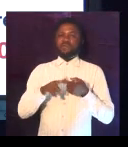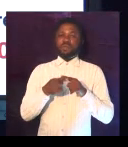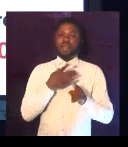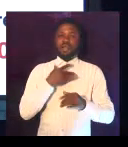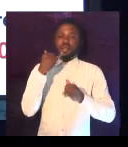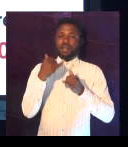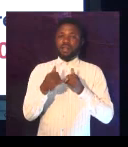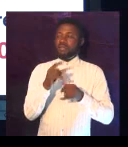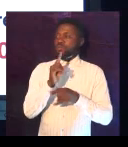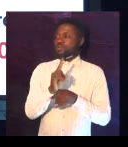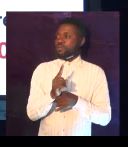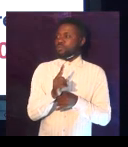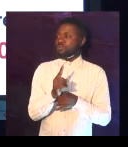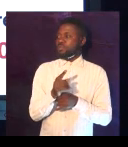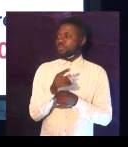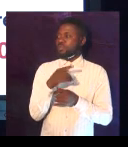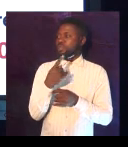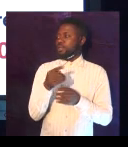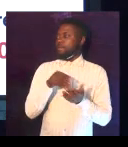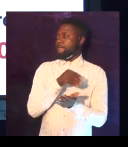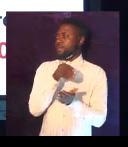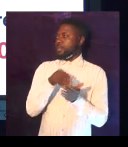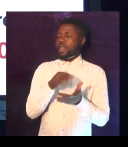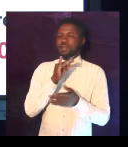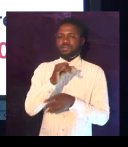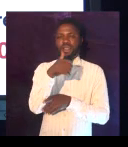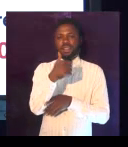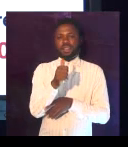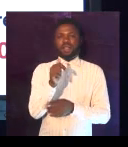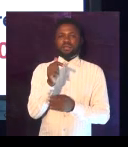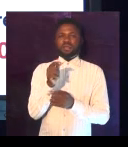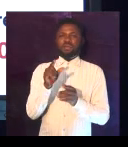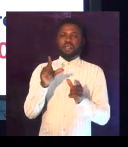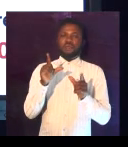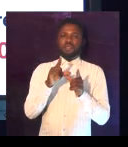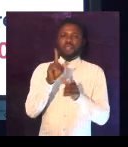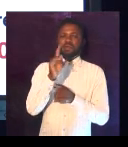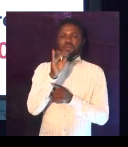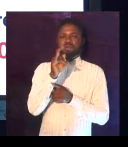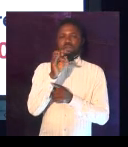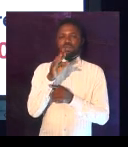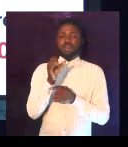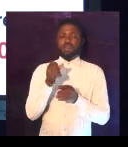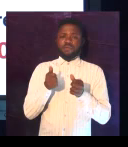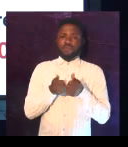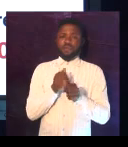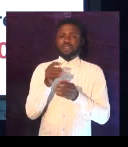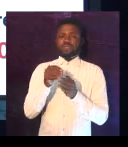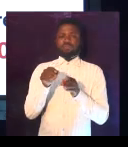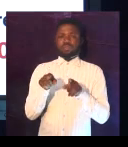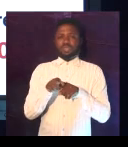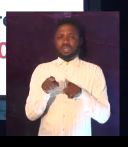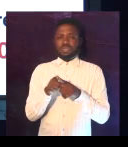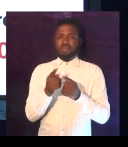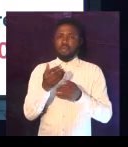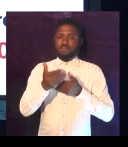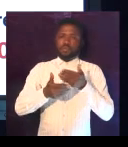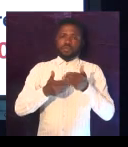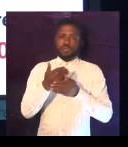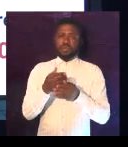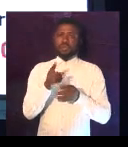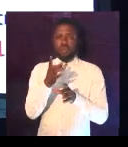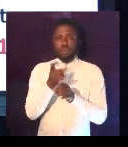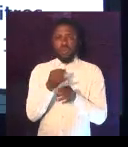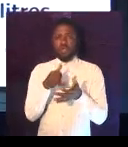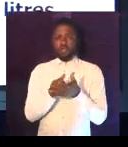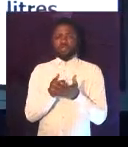my friend. And for this lot, the median is 10 liters, following the same procedure. Now, I believe that you